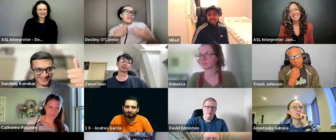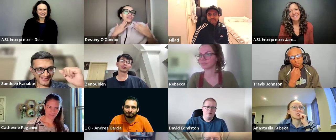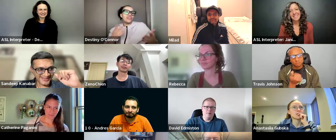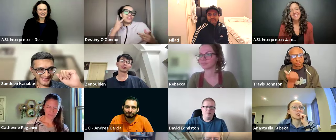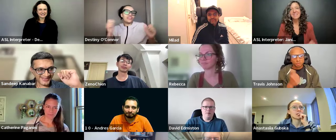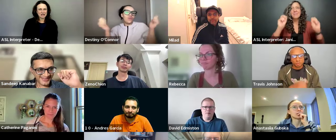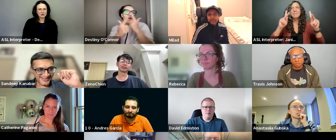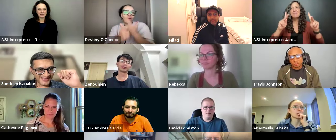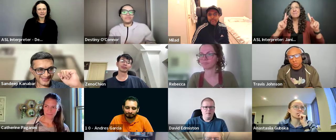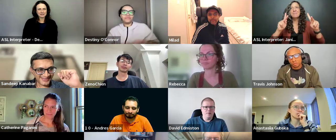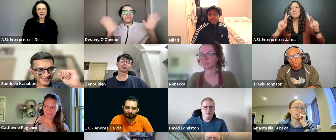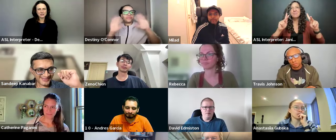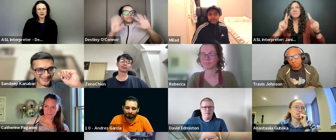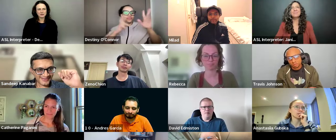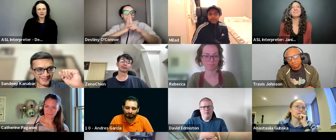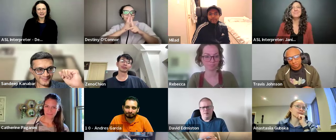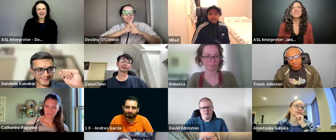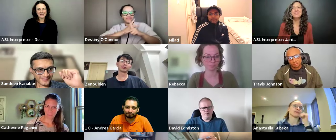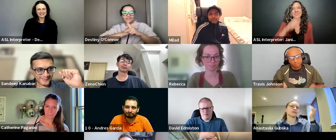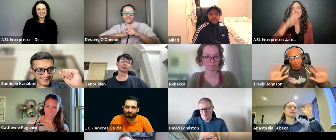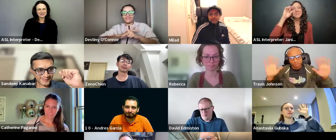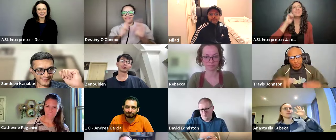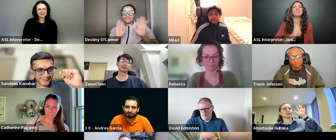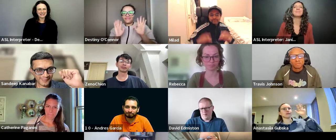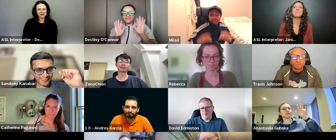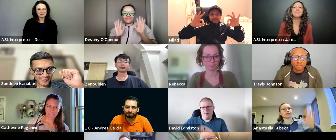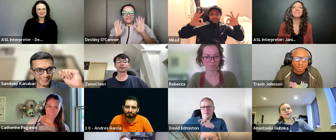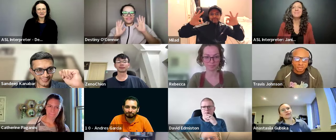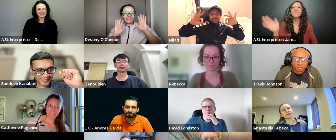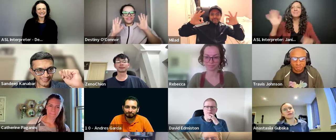Okay. Okay. Thank you, everyone, and see